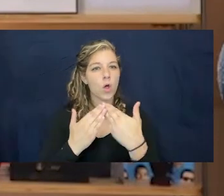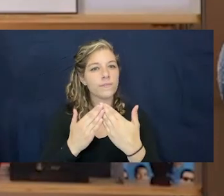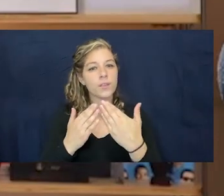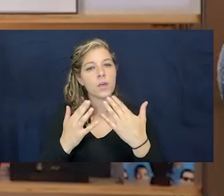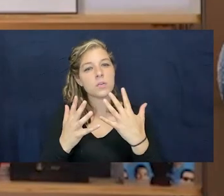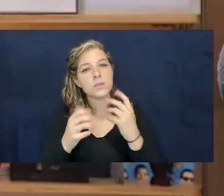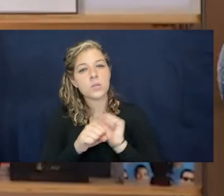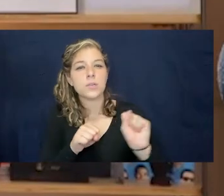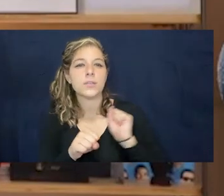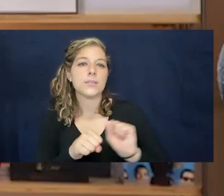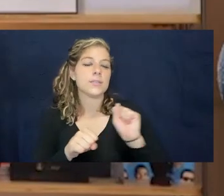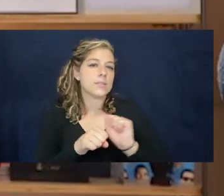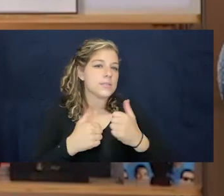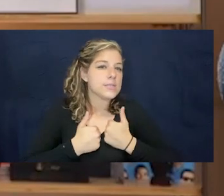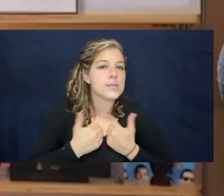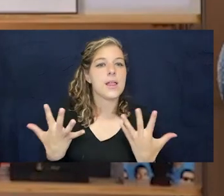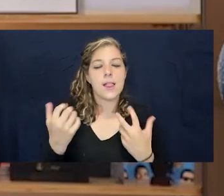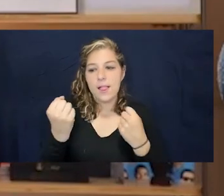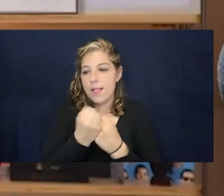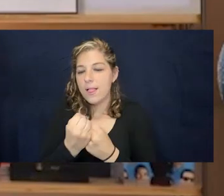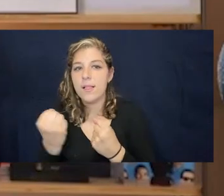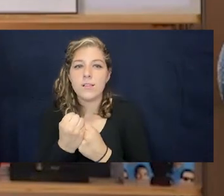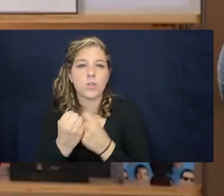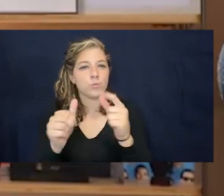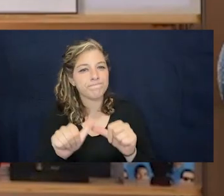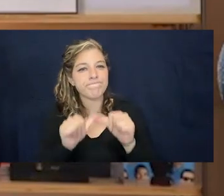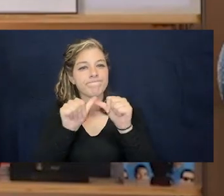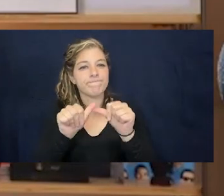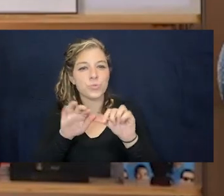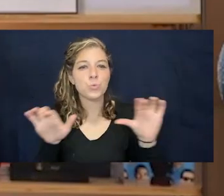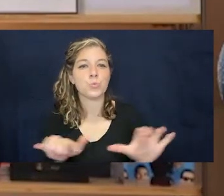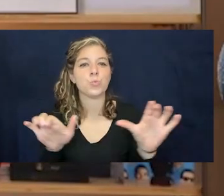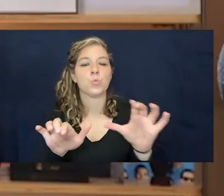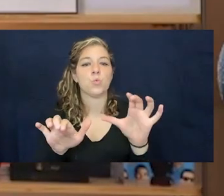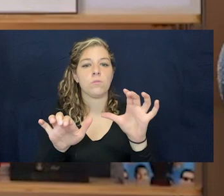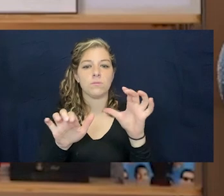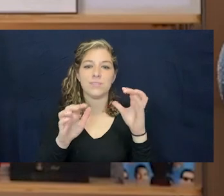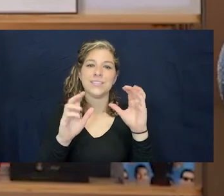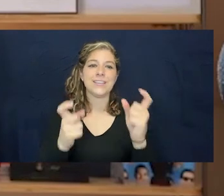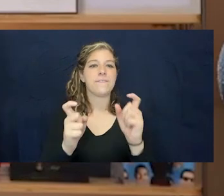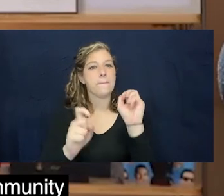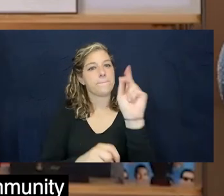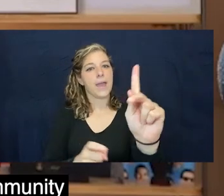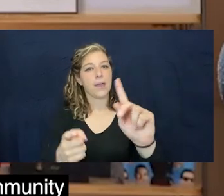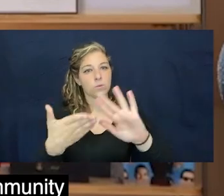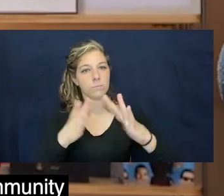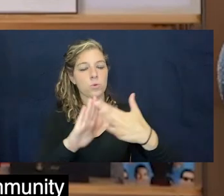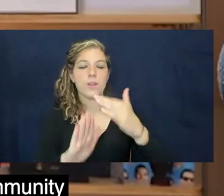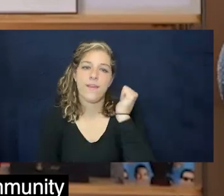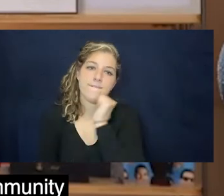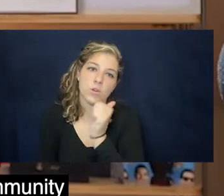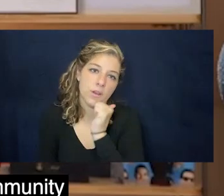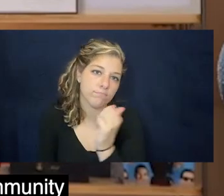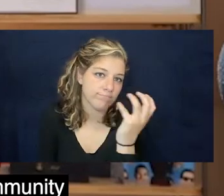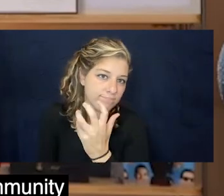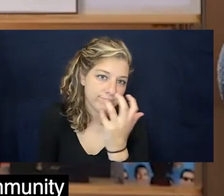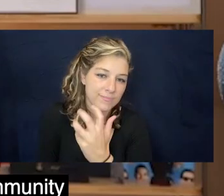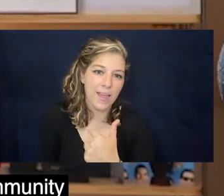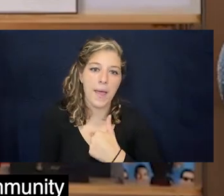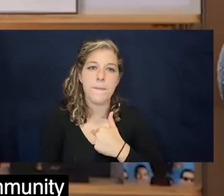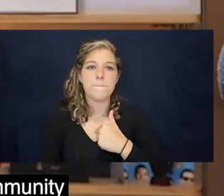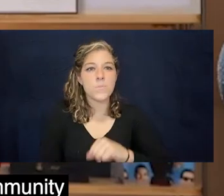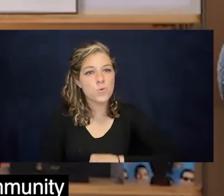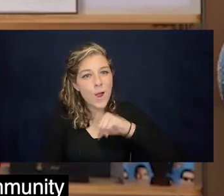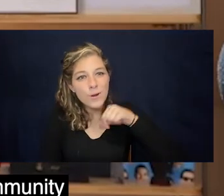only for who you are as a person, but for all of the tireless work and advocacy that you continue to do